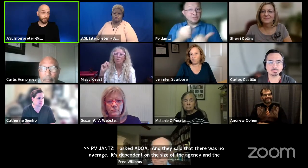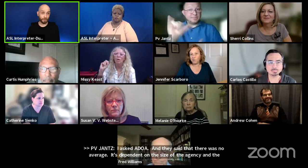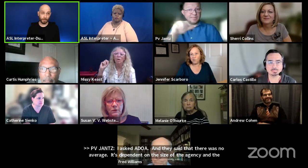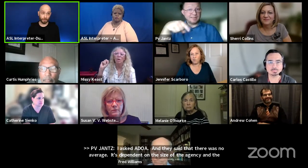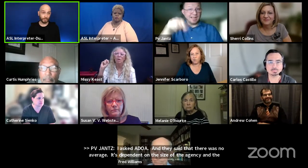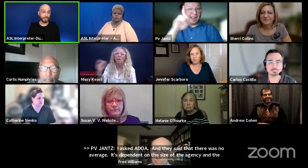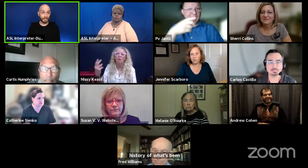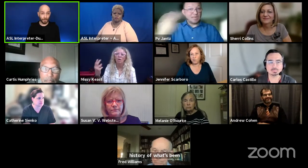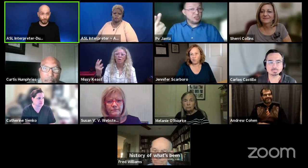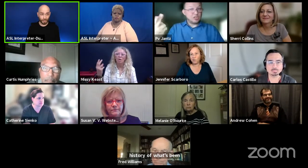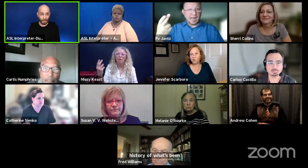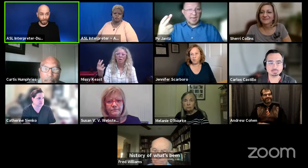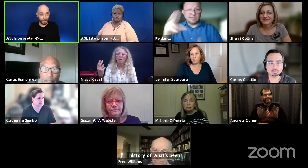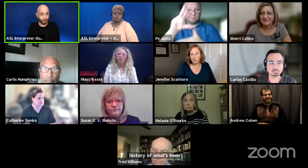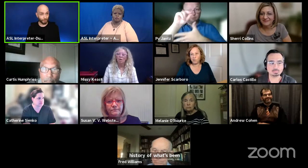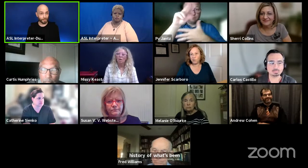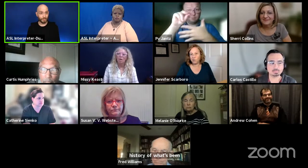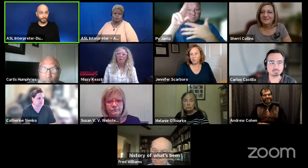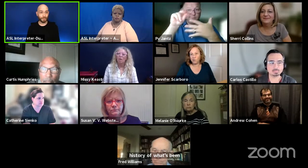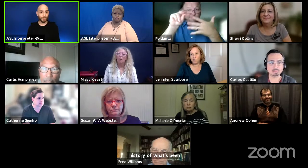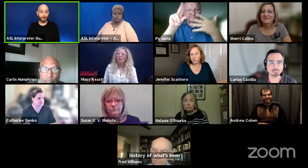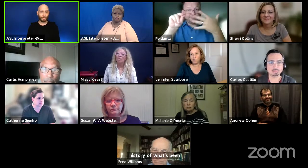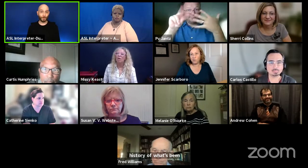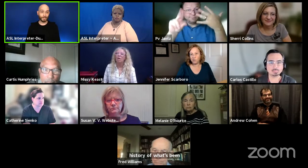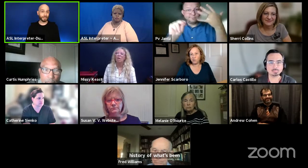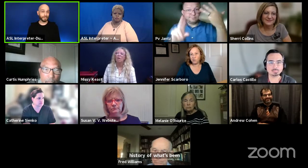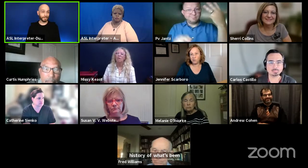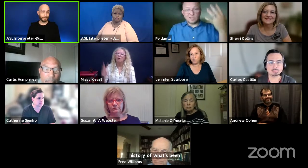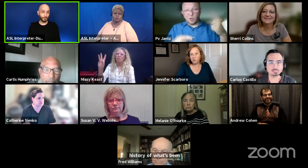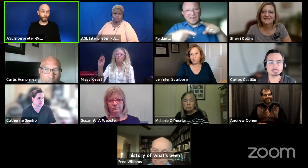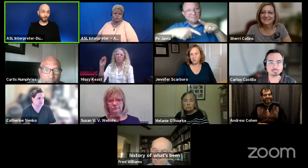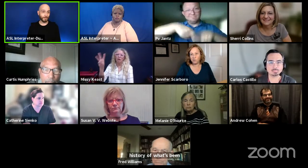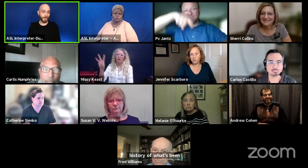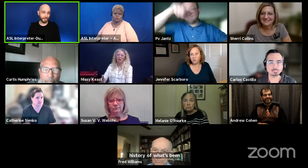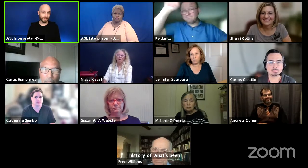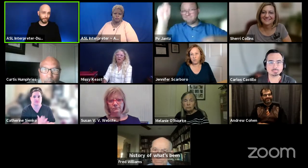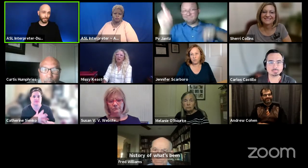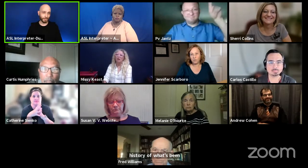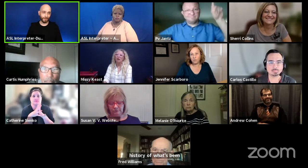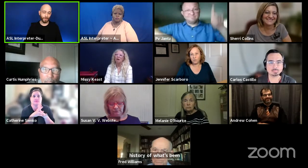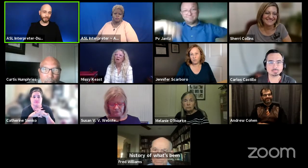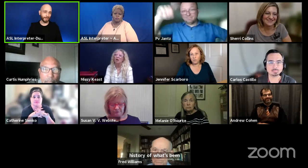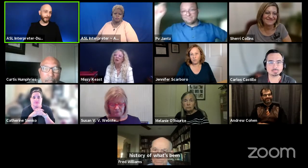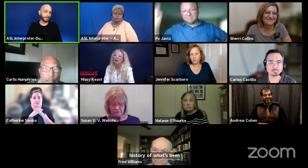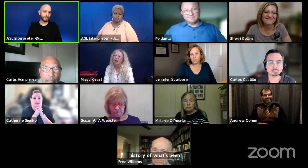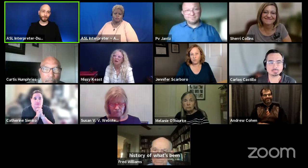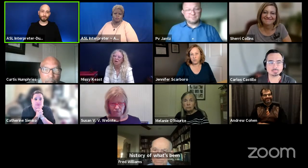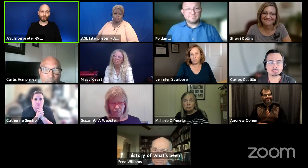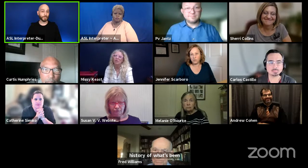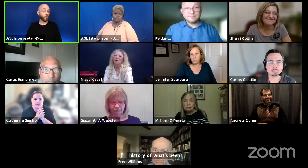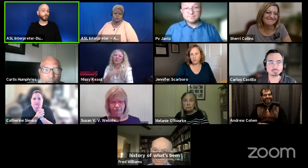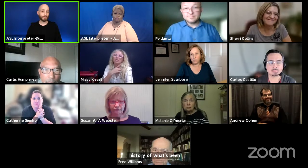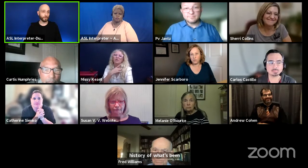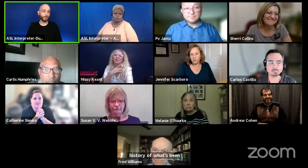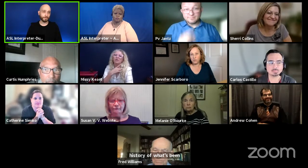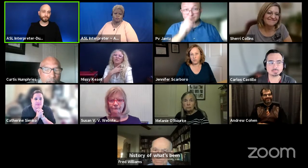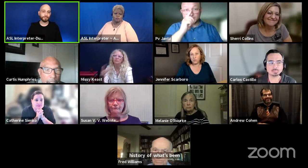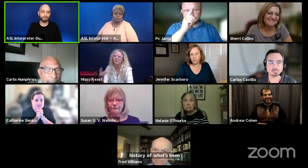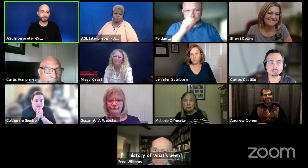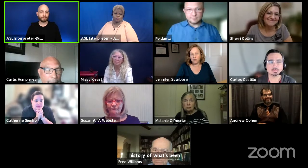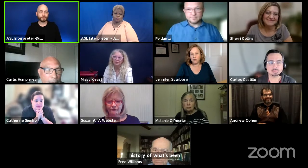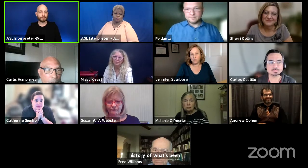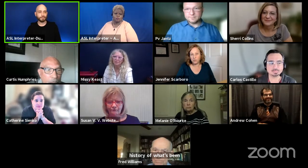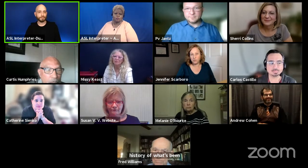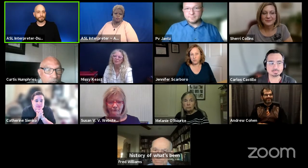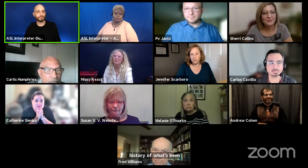Some executive directors continue to get increases, whereas the requests from ACDHH have been denied. So really all over the board.